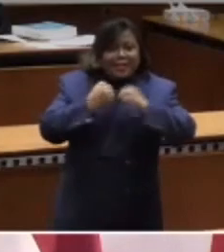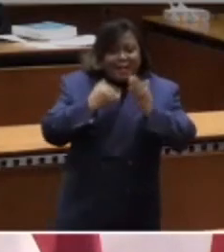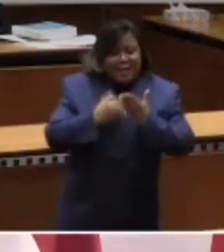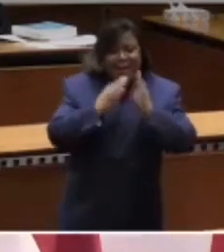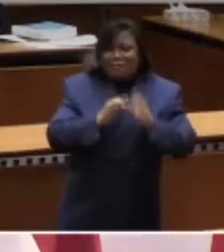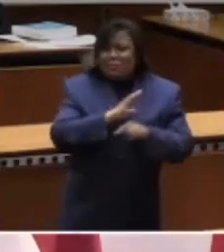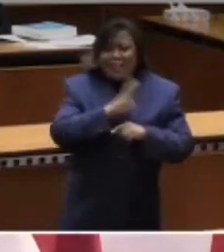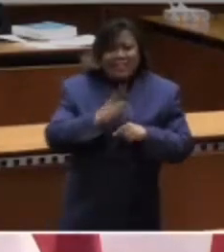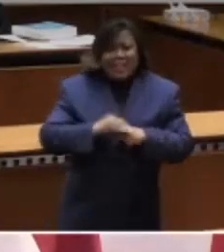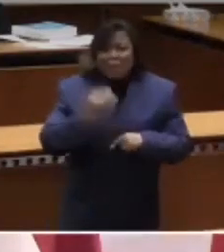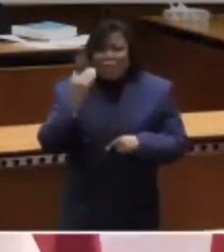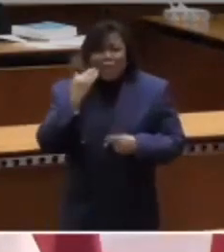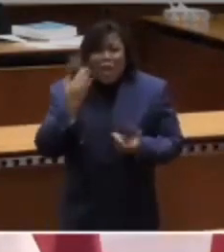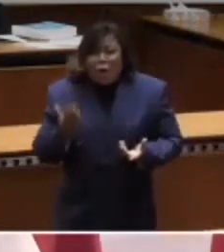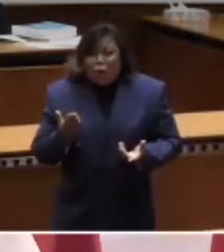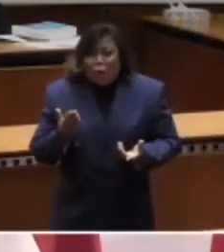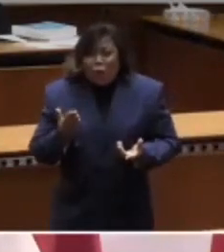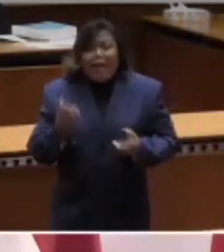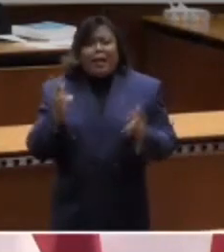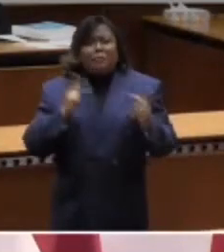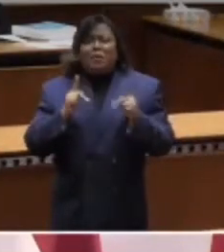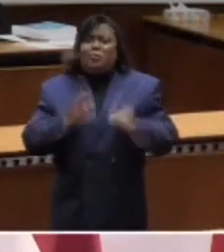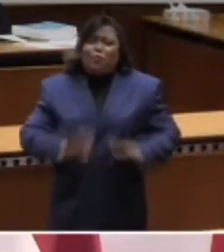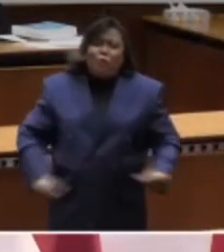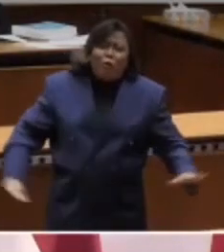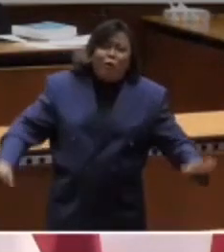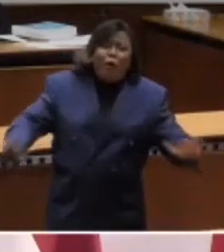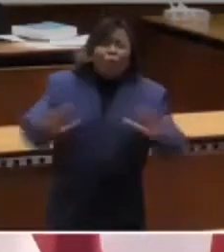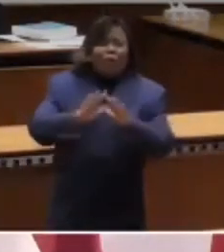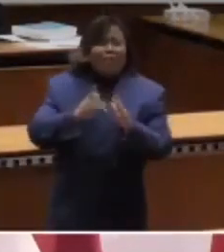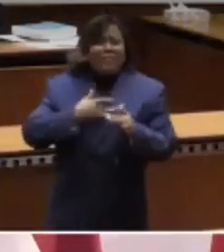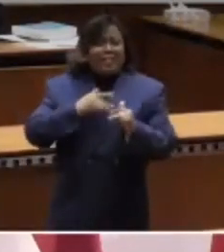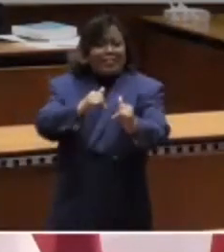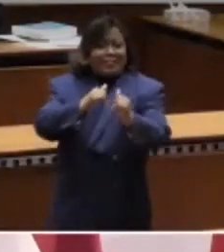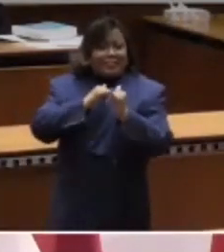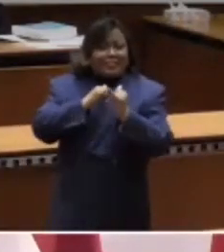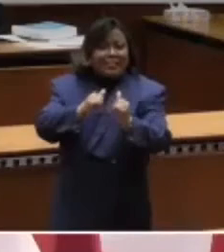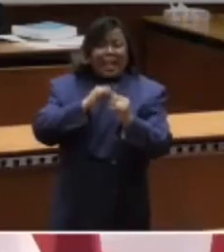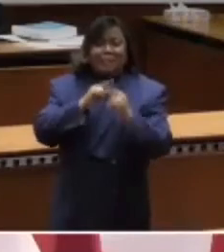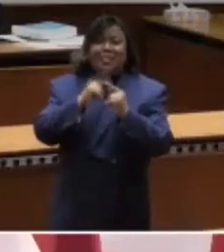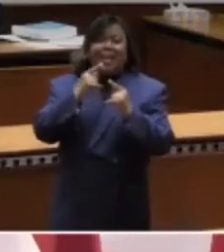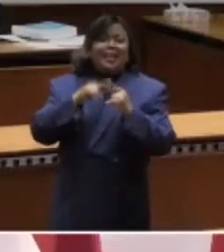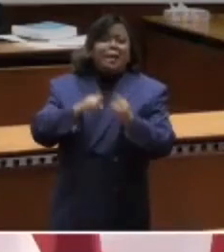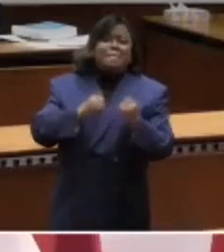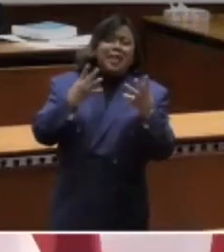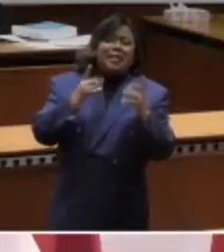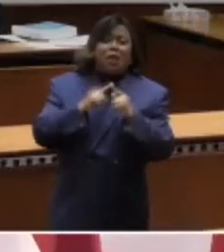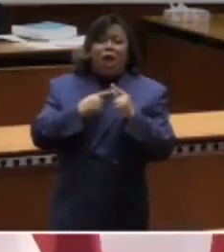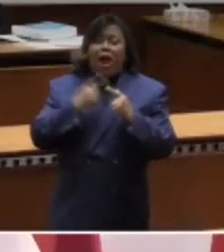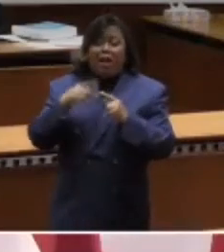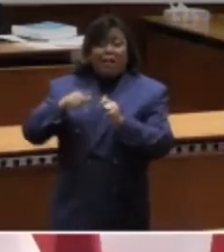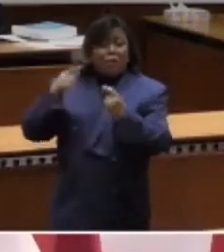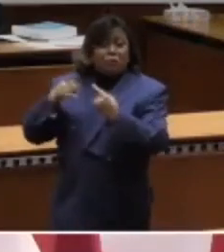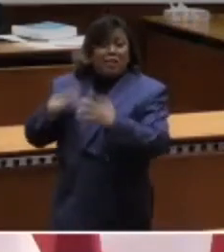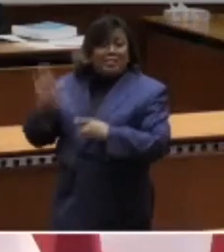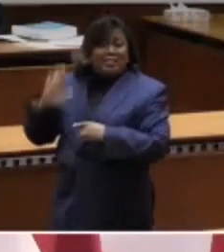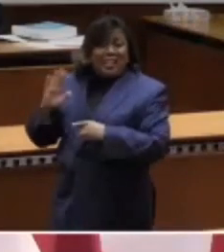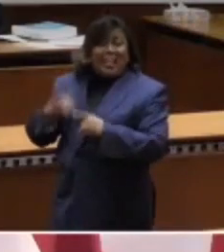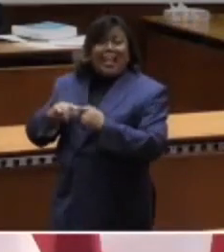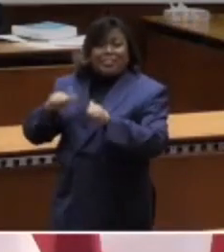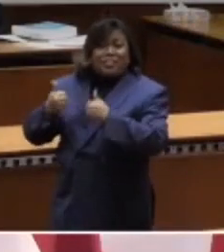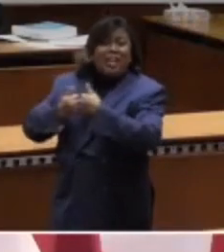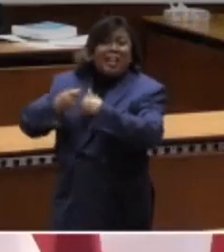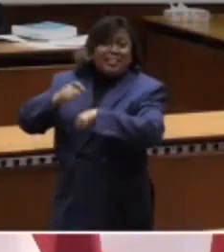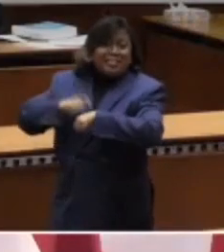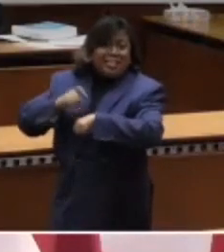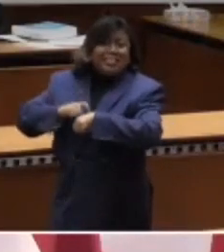might never know. People all over have felt the same pull that animated our predecessors in